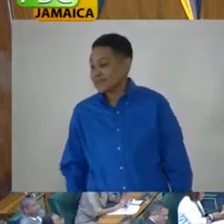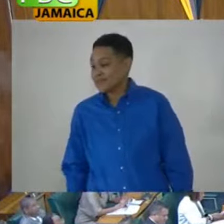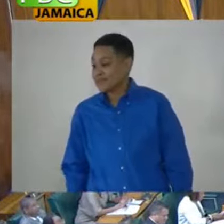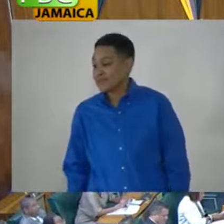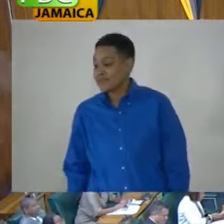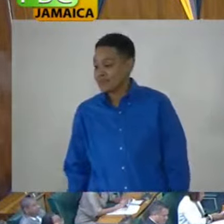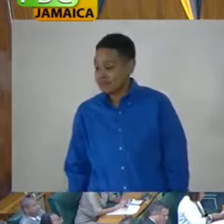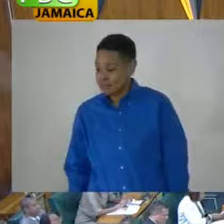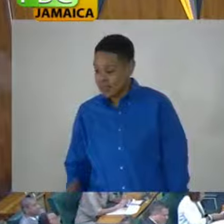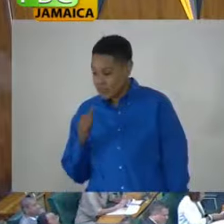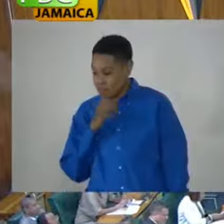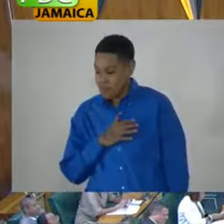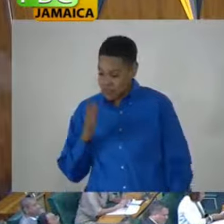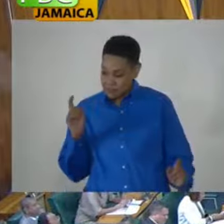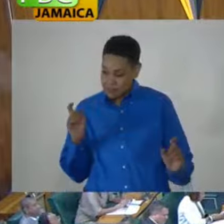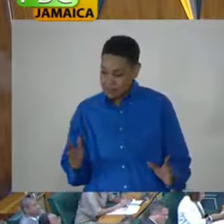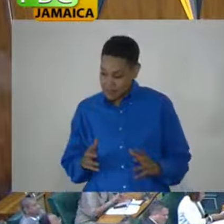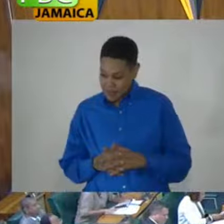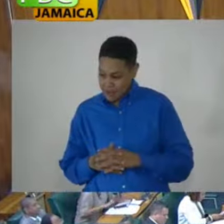Speaker.